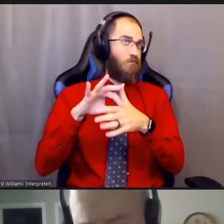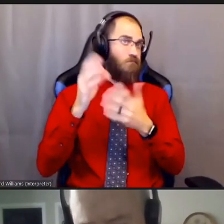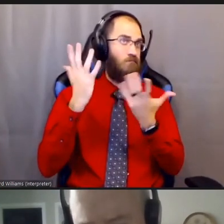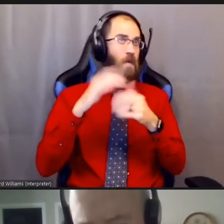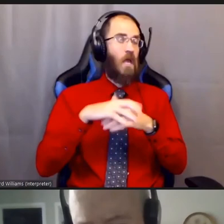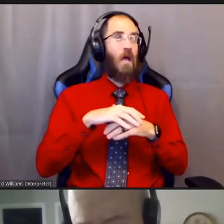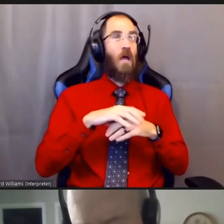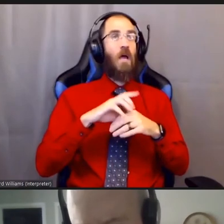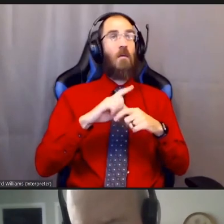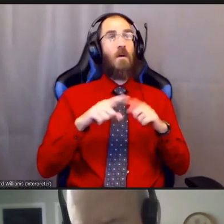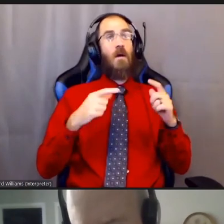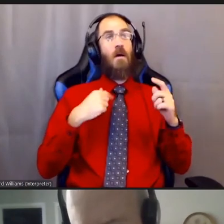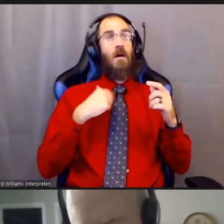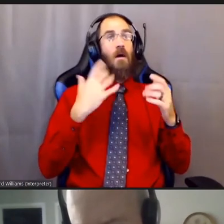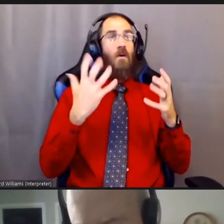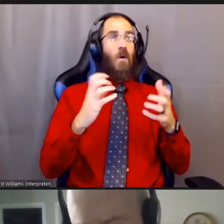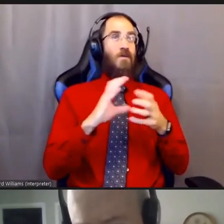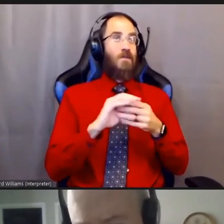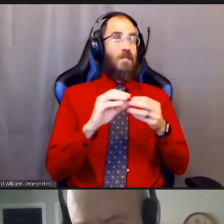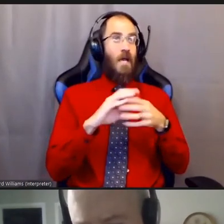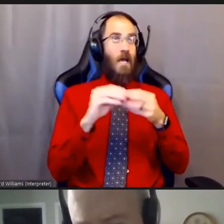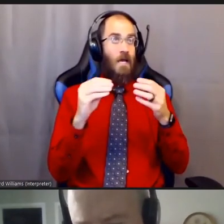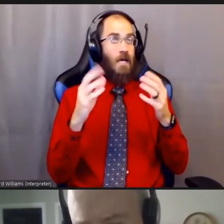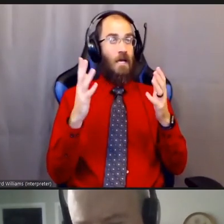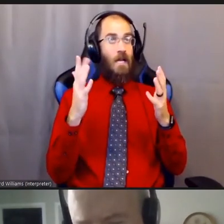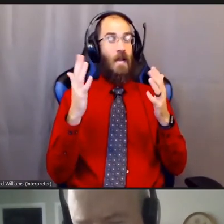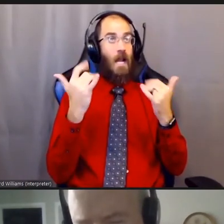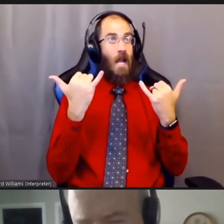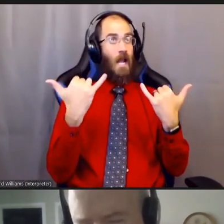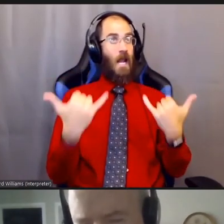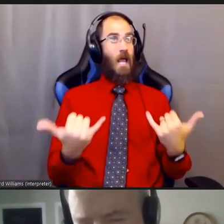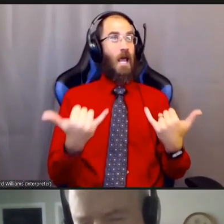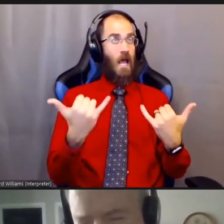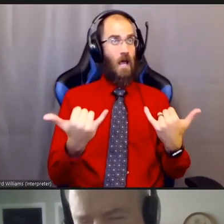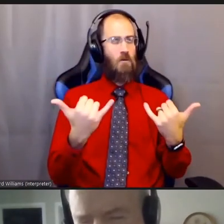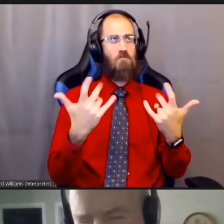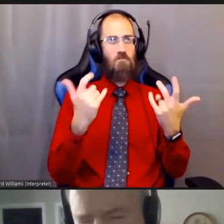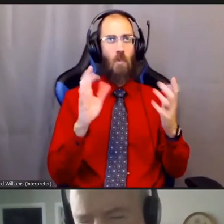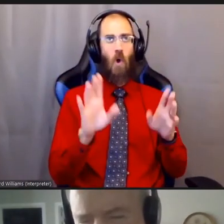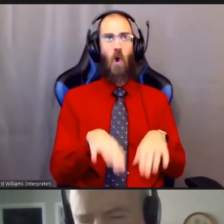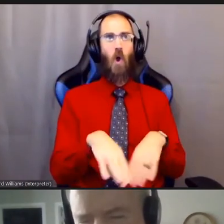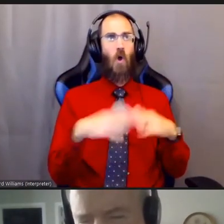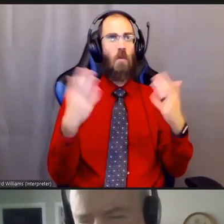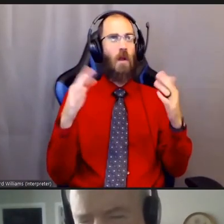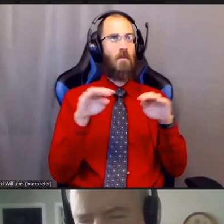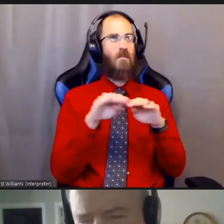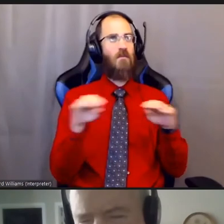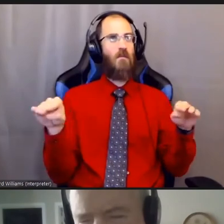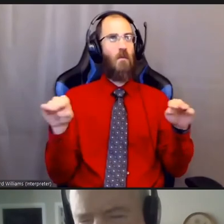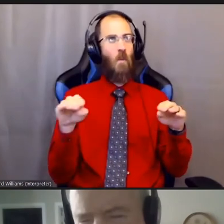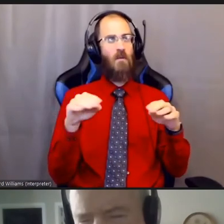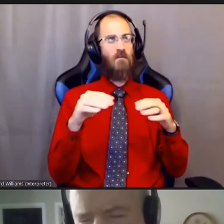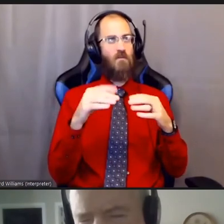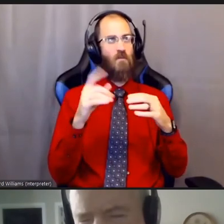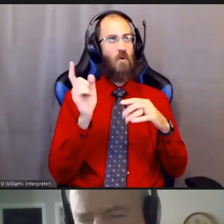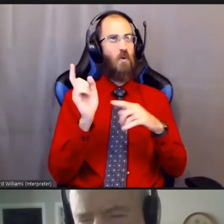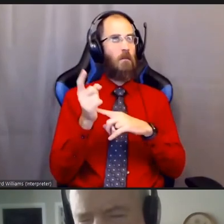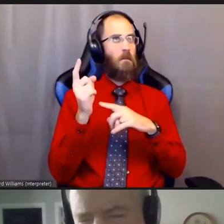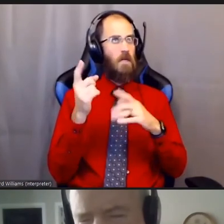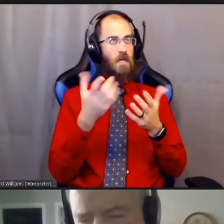say is at this time, I just want to open up the floor for a second to any of